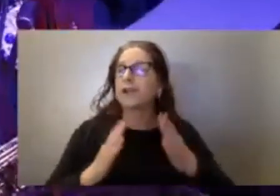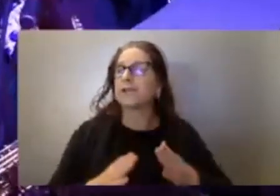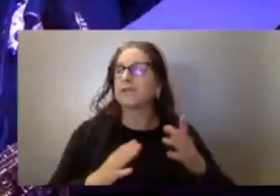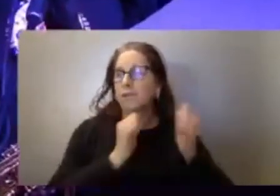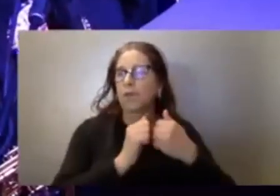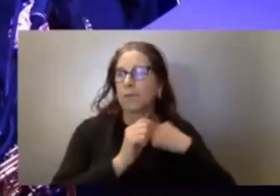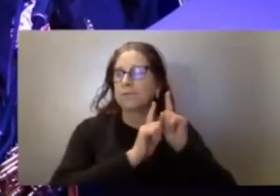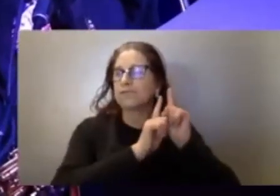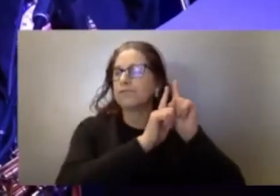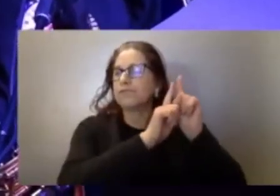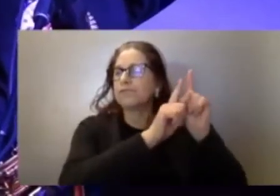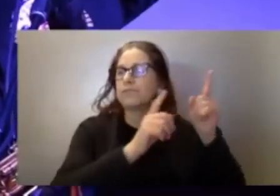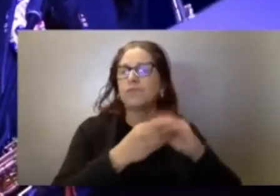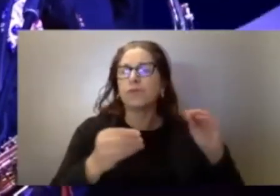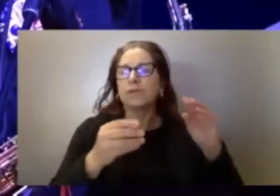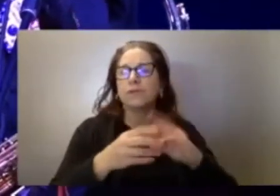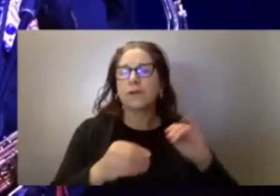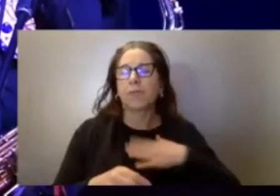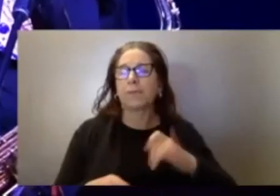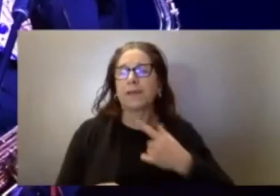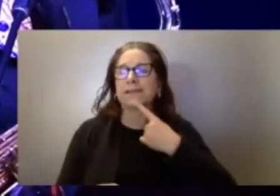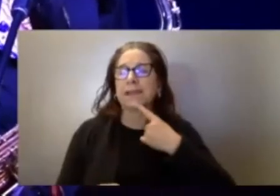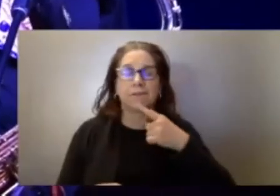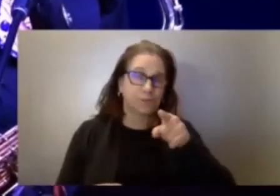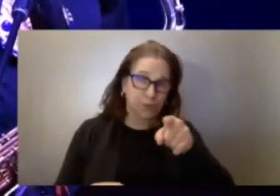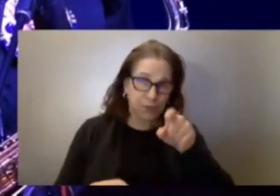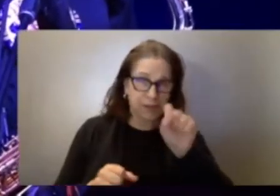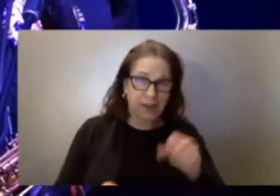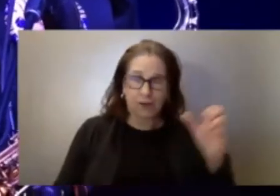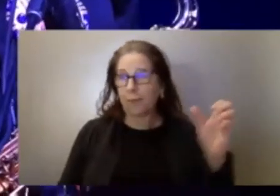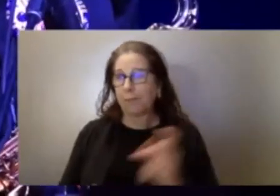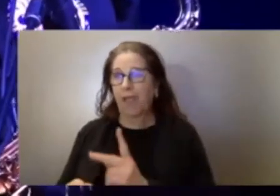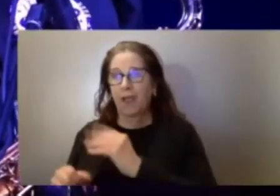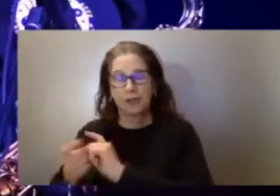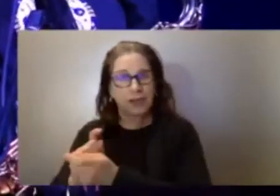you can go back and change the story.